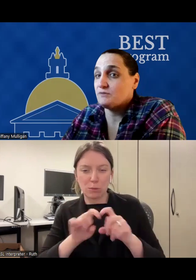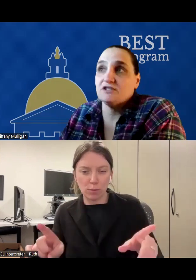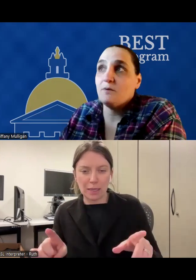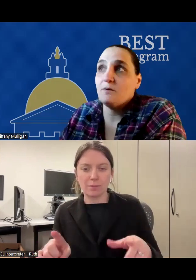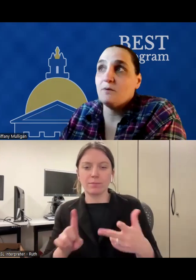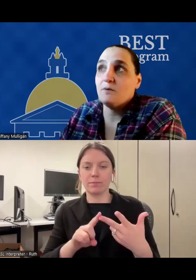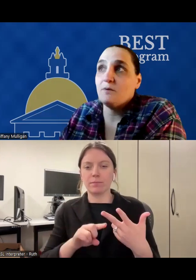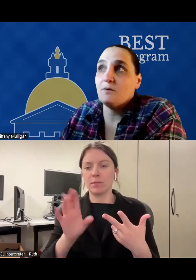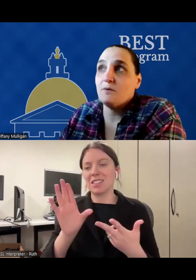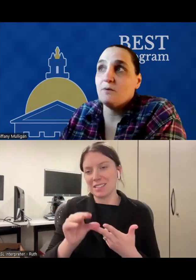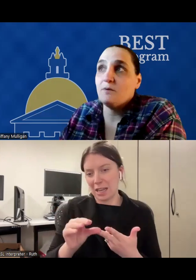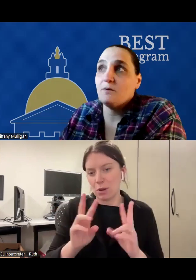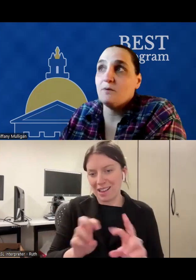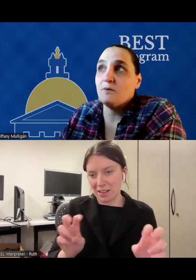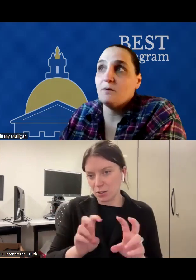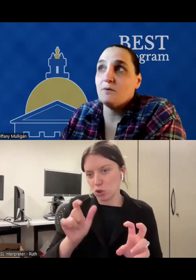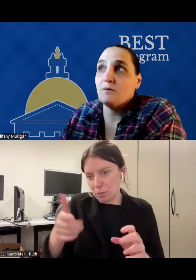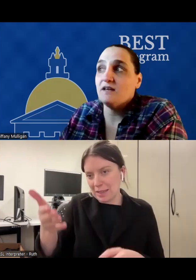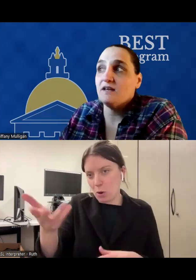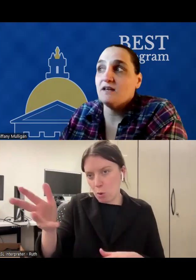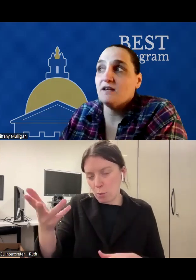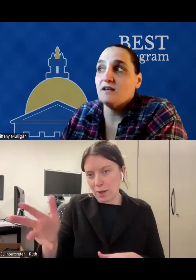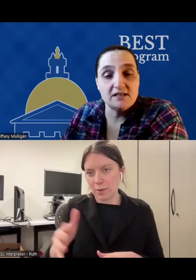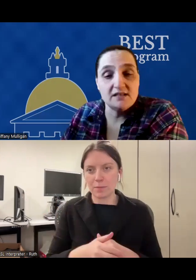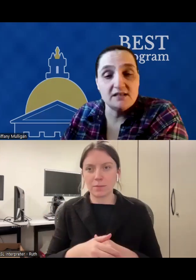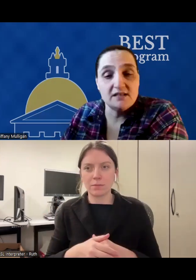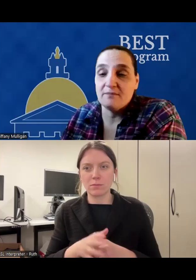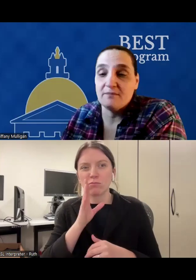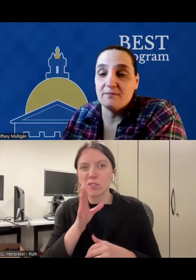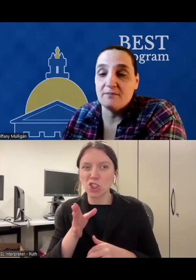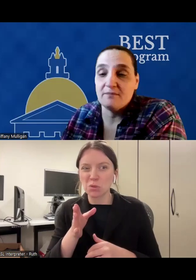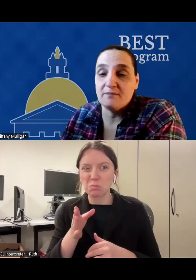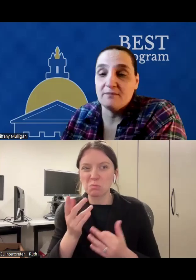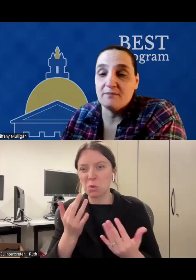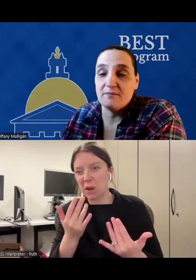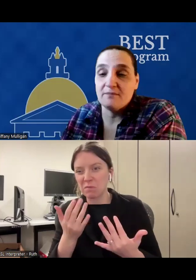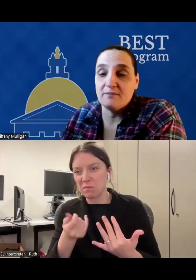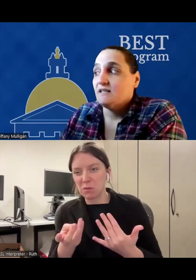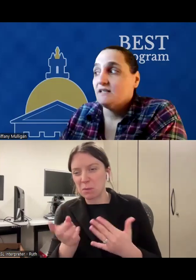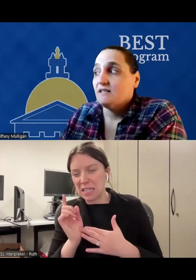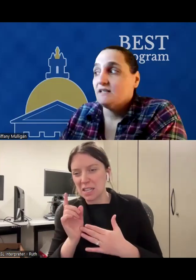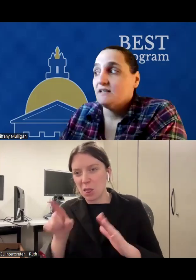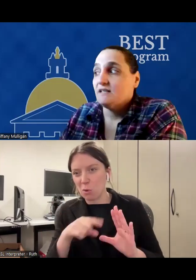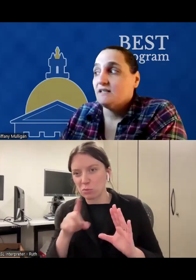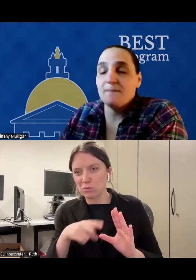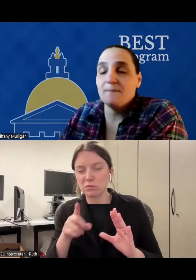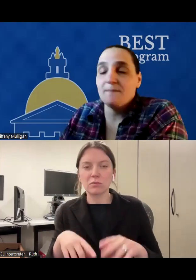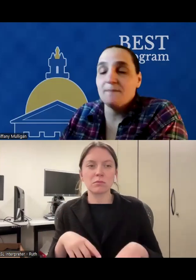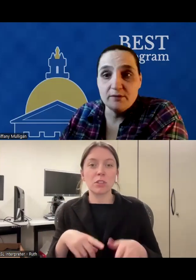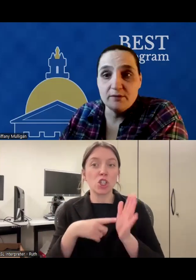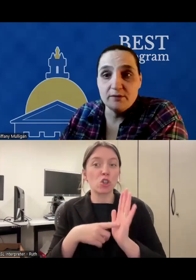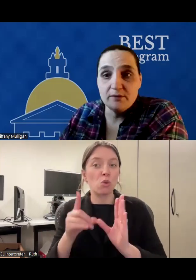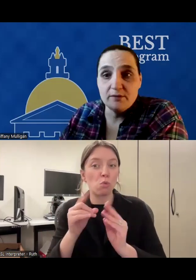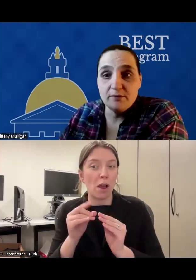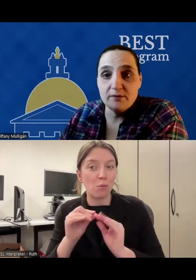on the report, and then again, it takes a couple minutes, and then you put in your parameters. I'm going to show you guys one more department really quick, and